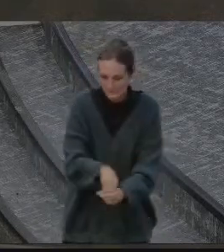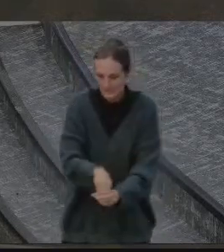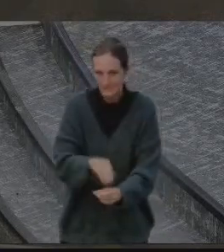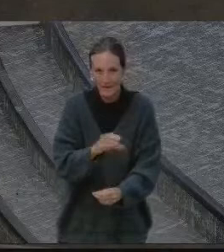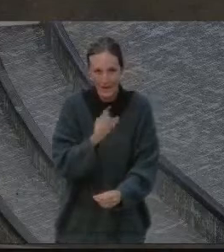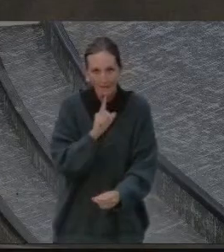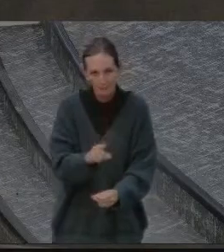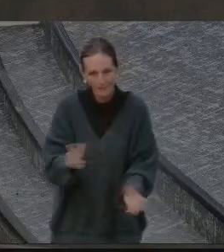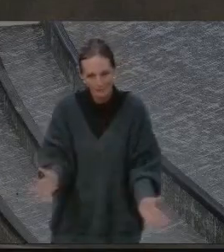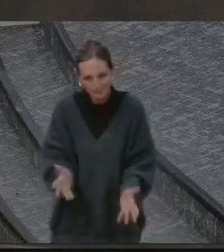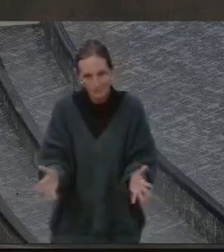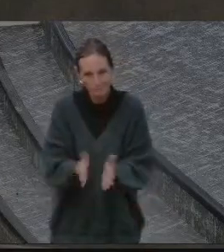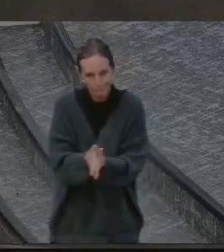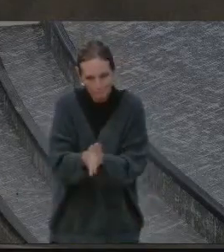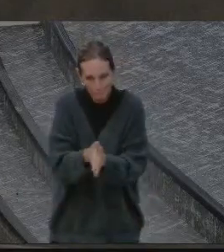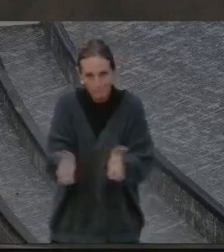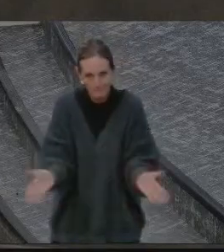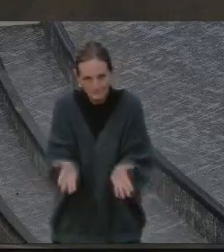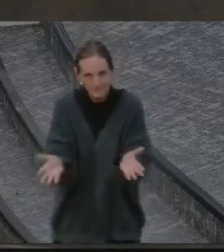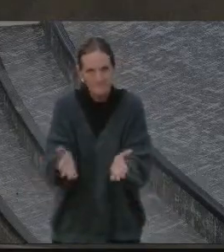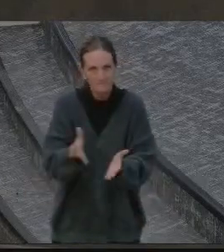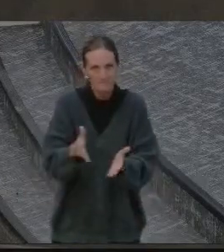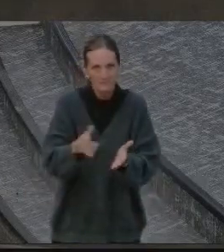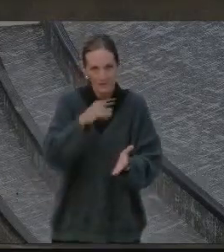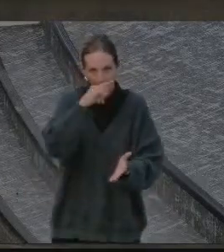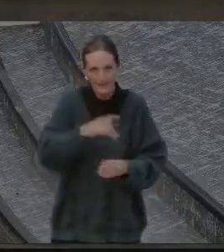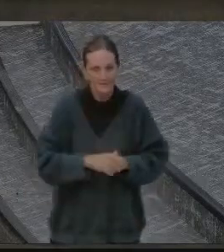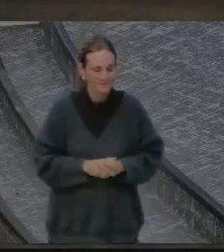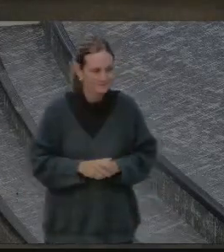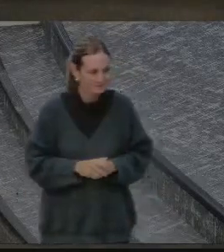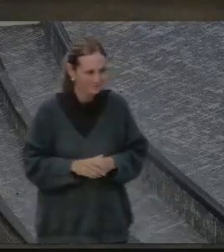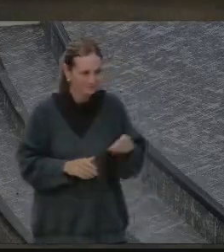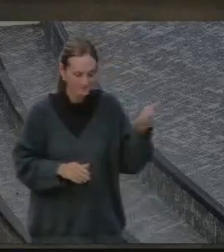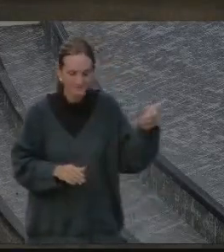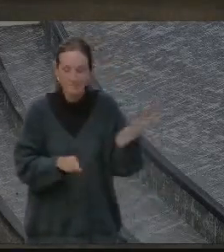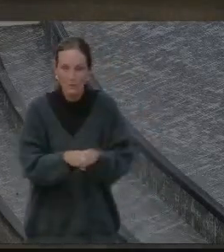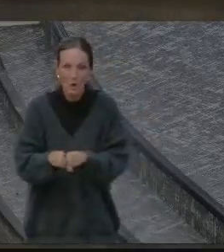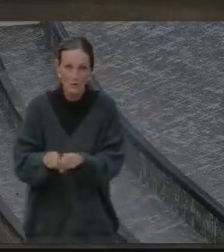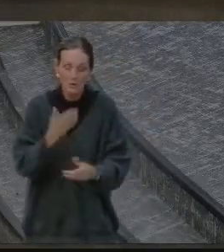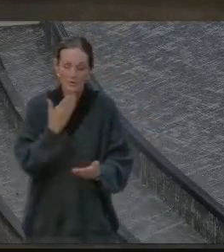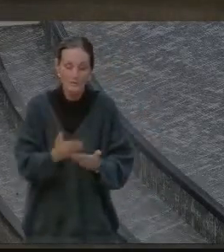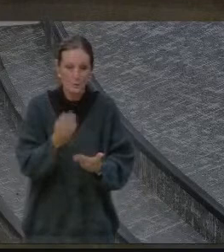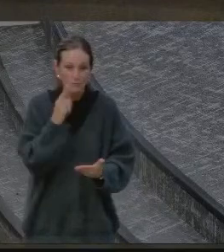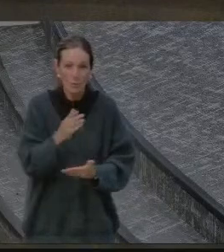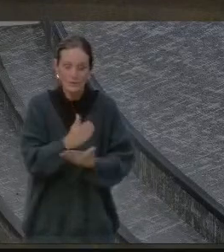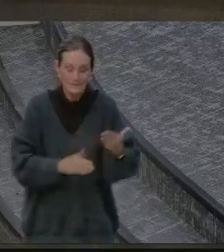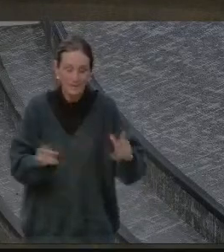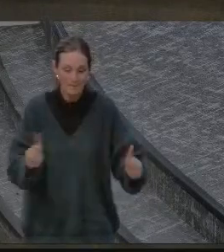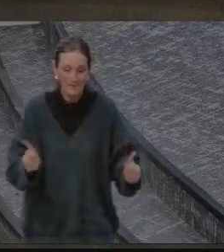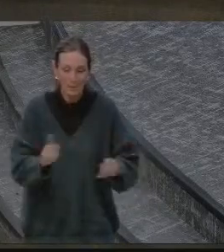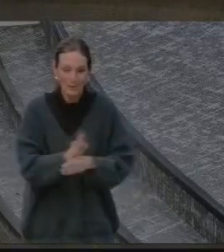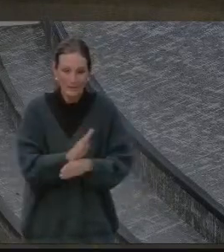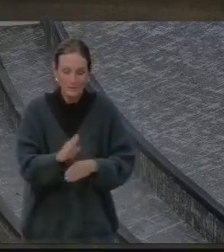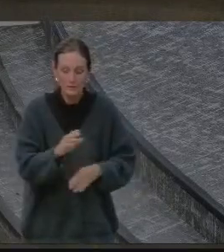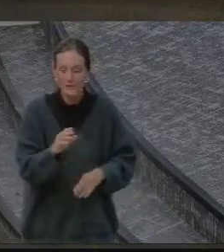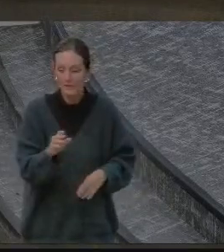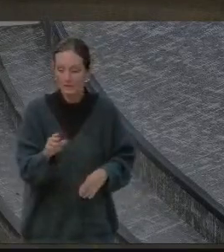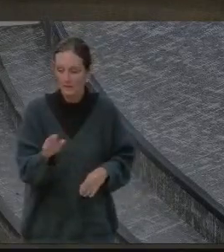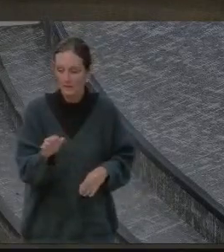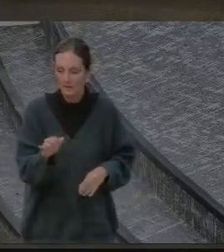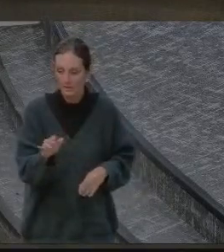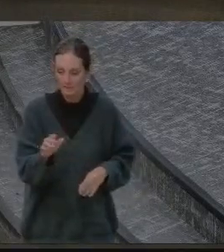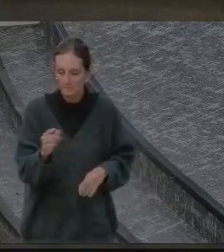when they come back to school, so. And not to prolong it, another thing is good for some people in industry. Like I know we